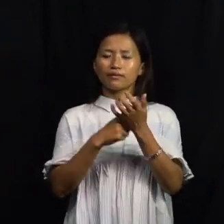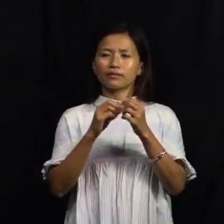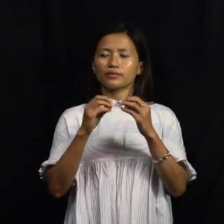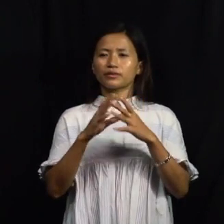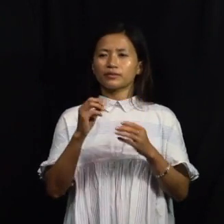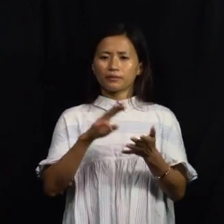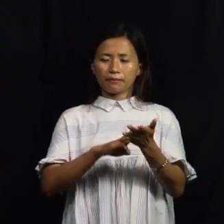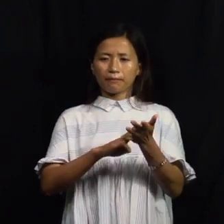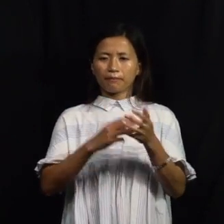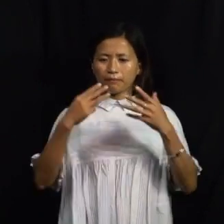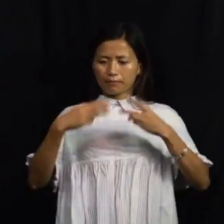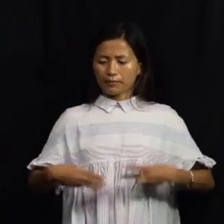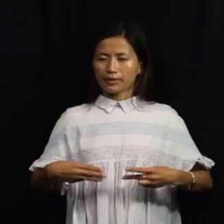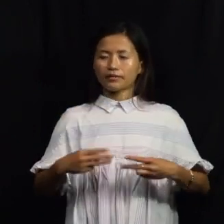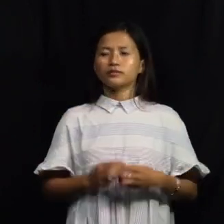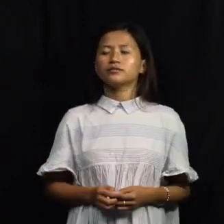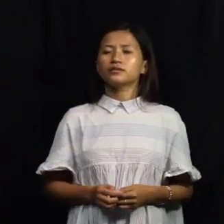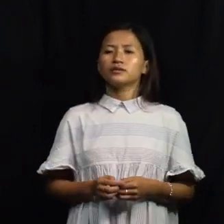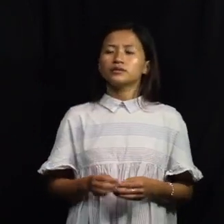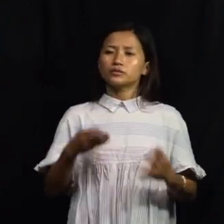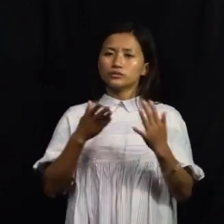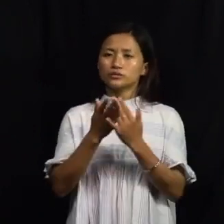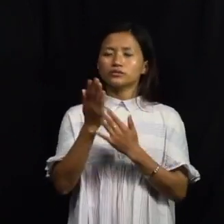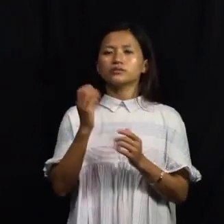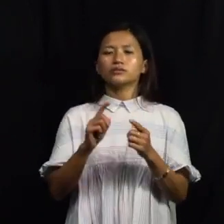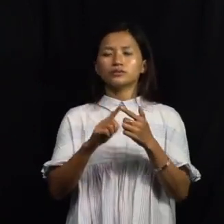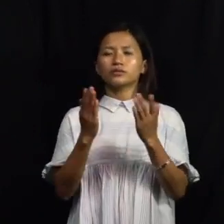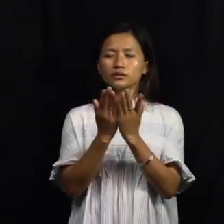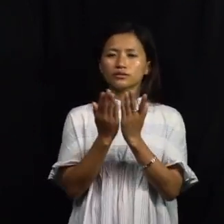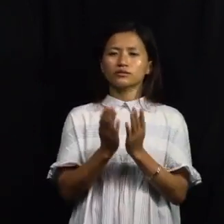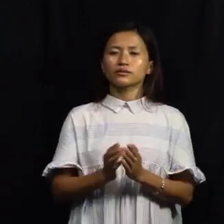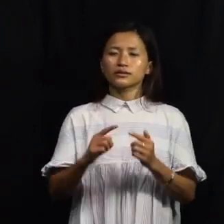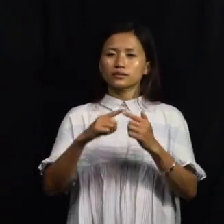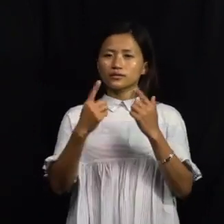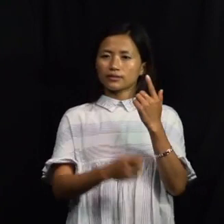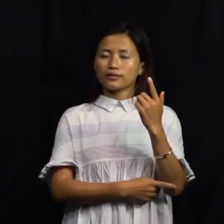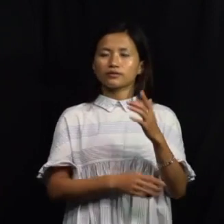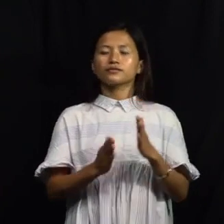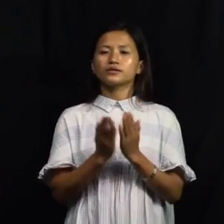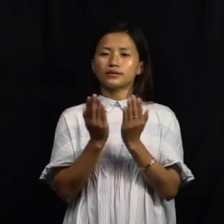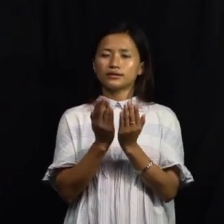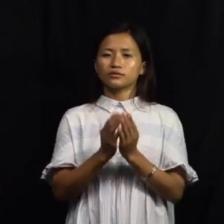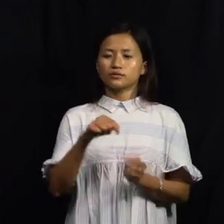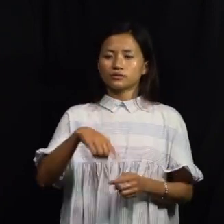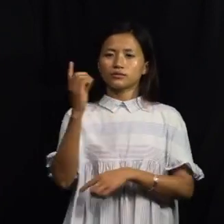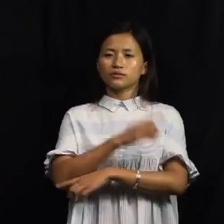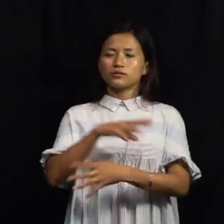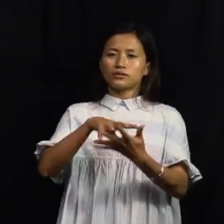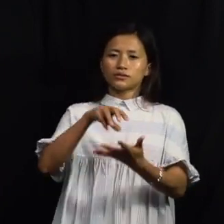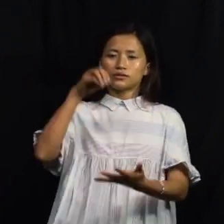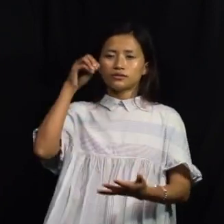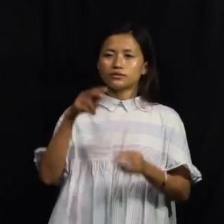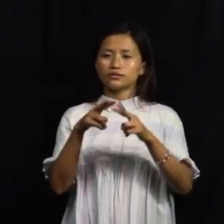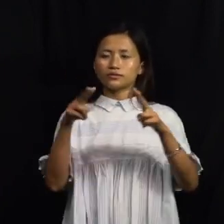we become more civilized through education. So that is the end of the lesson. Today you have learned about